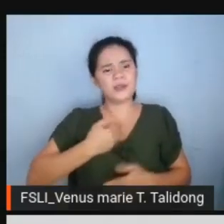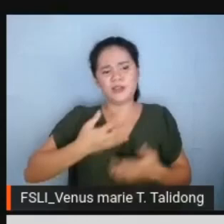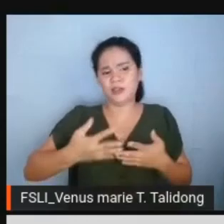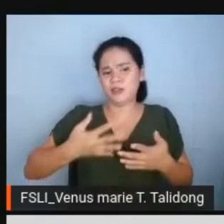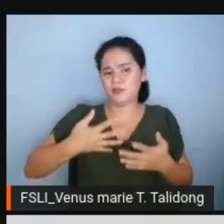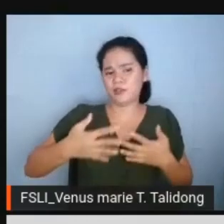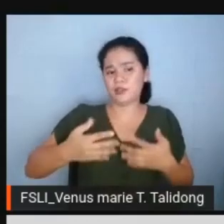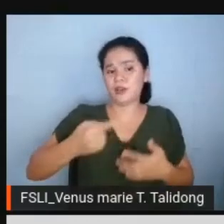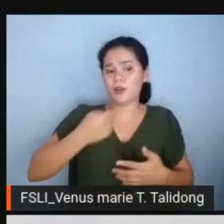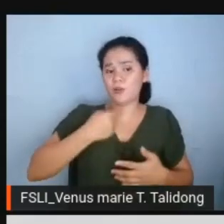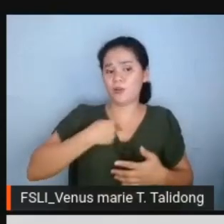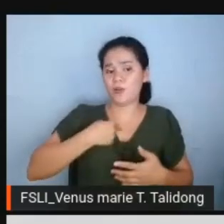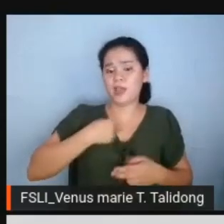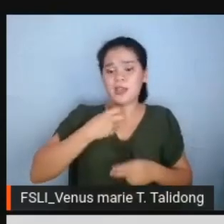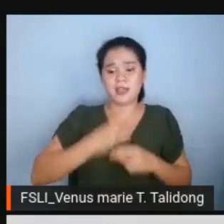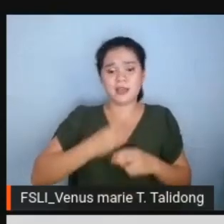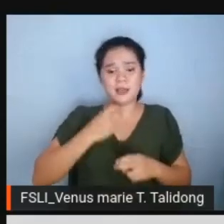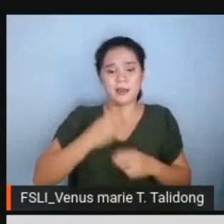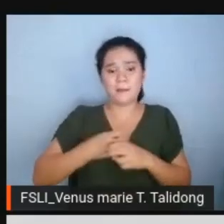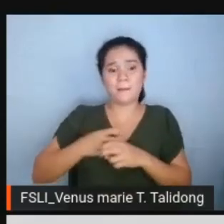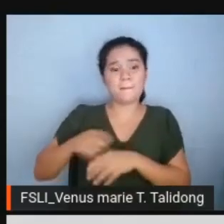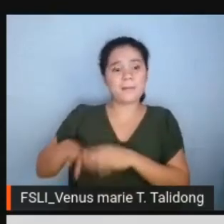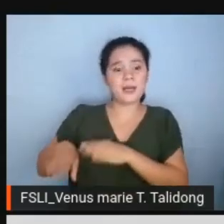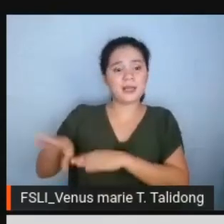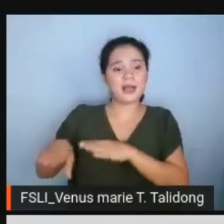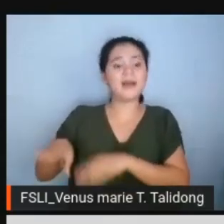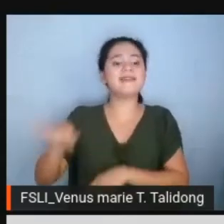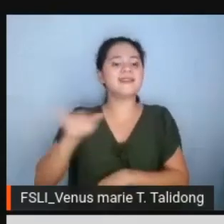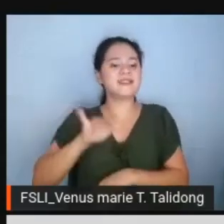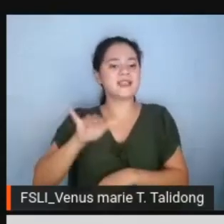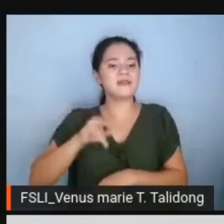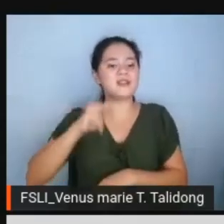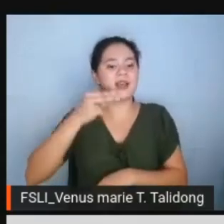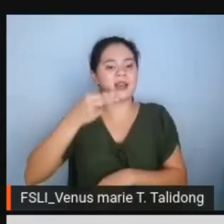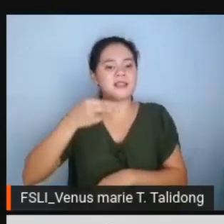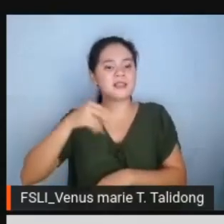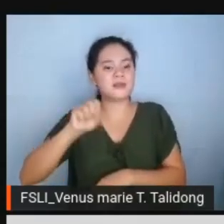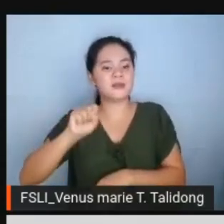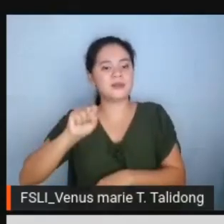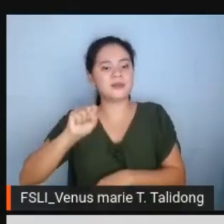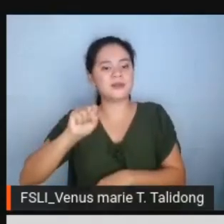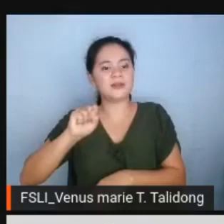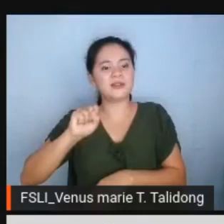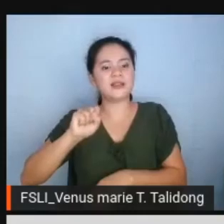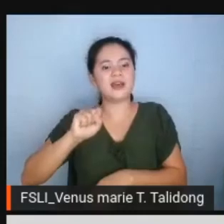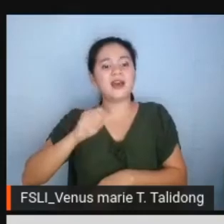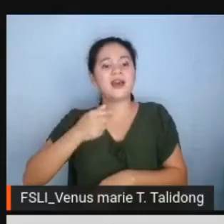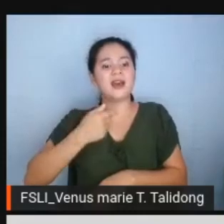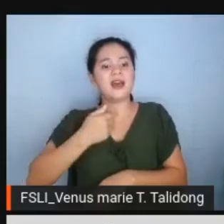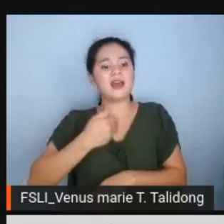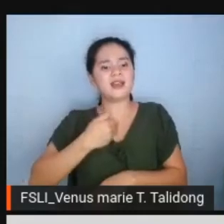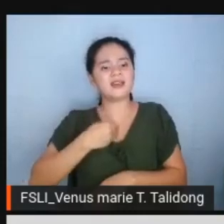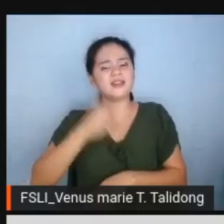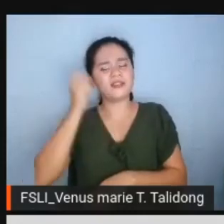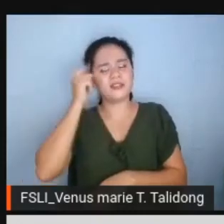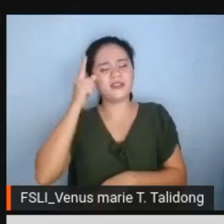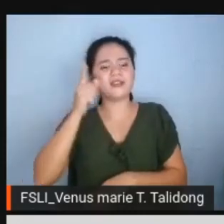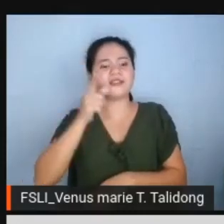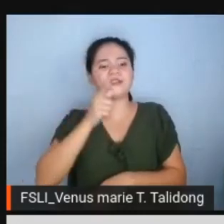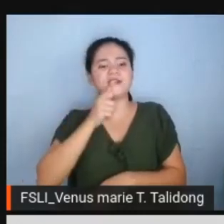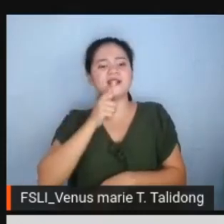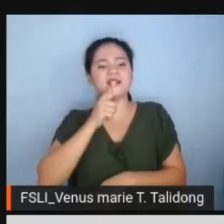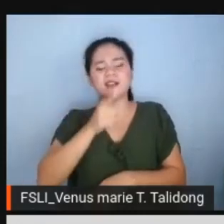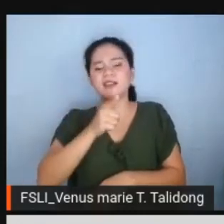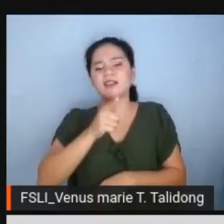ako. And then same as nung high school. And siguro I'm very lucky enough na supportive din yung mga classmates